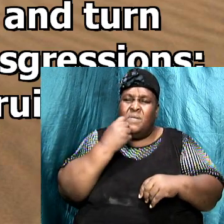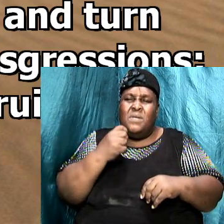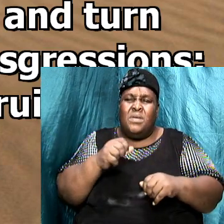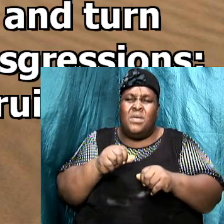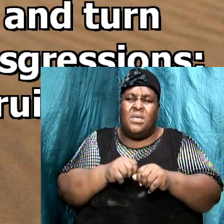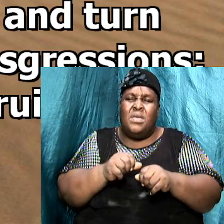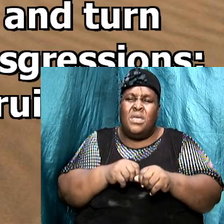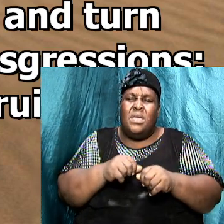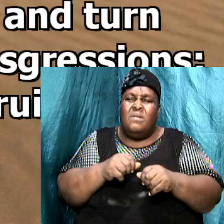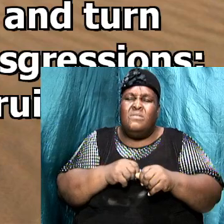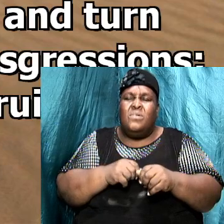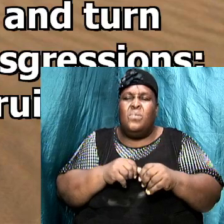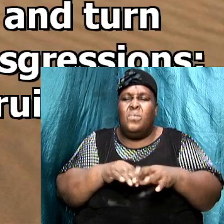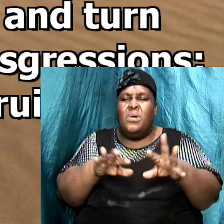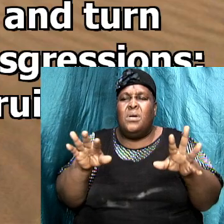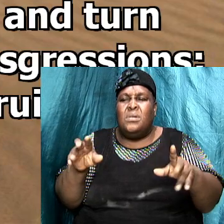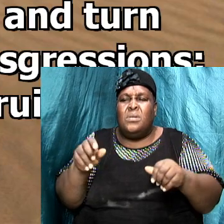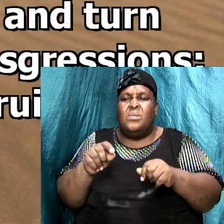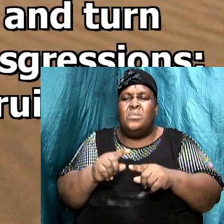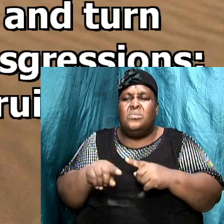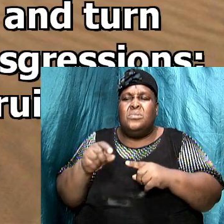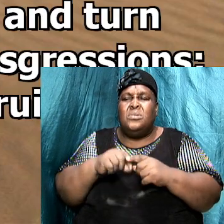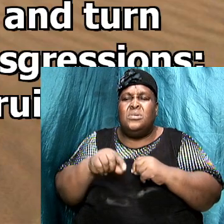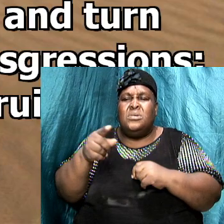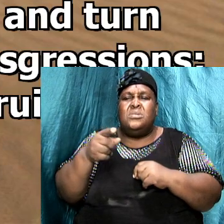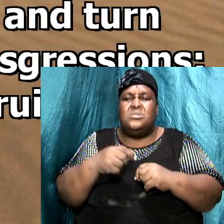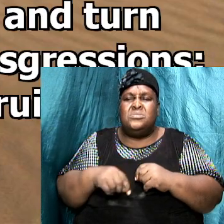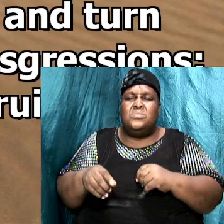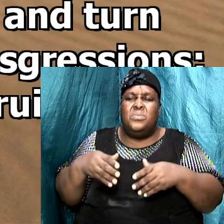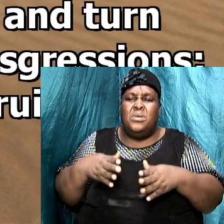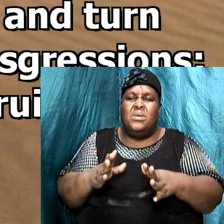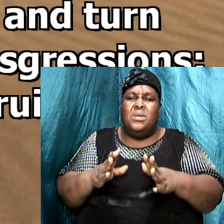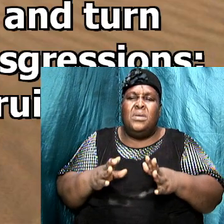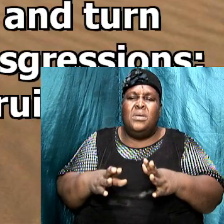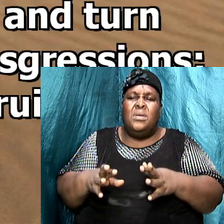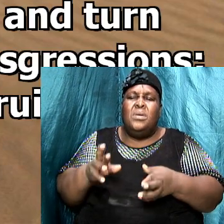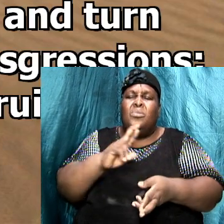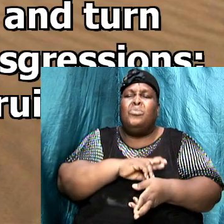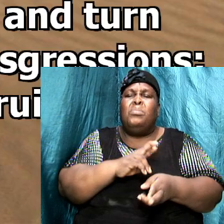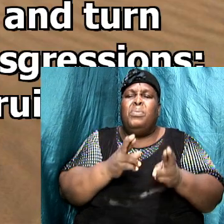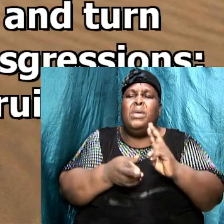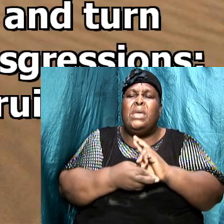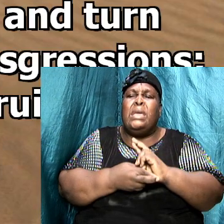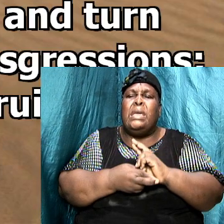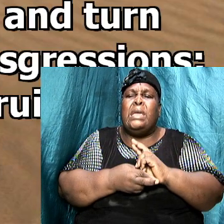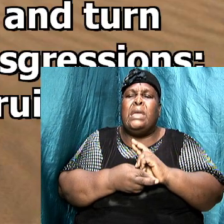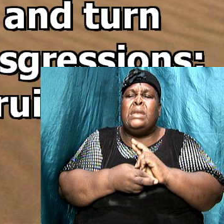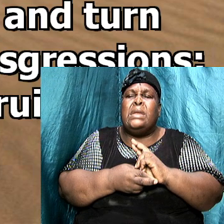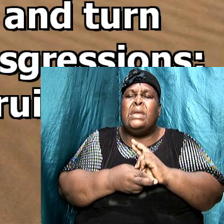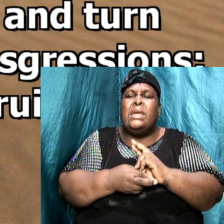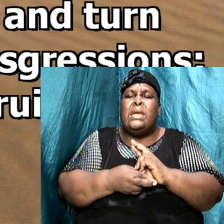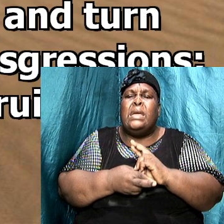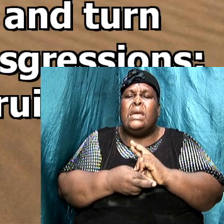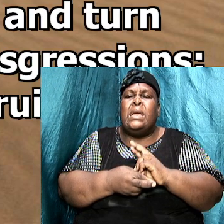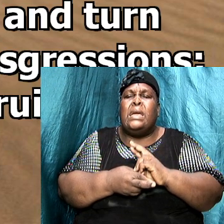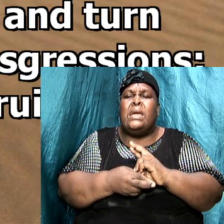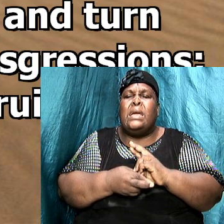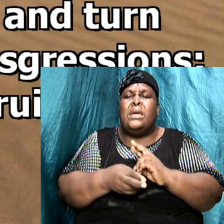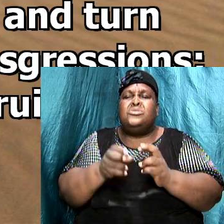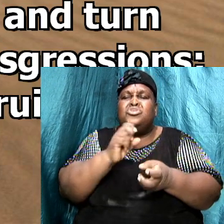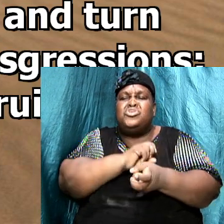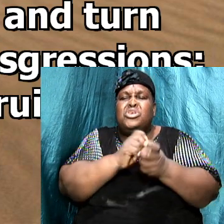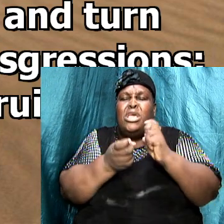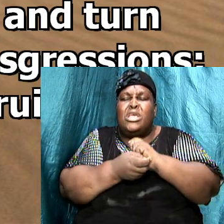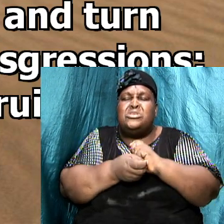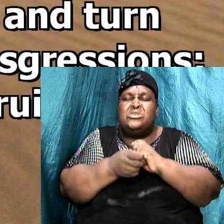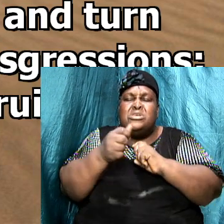to his ways, saith the Lord God. Repent and turn yourselves from all